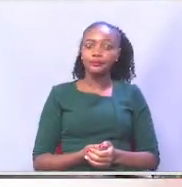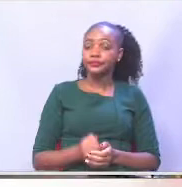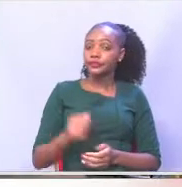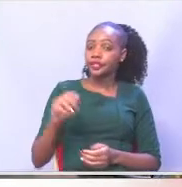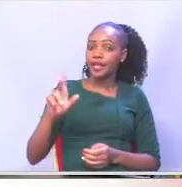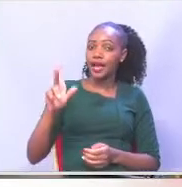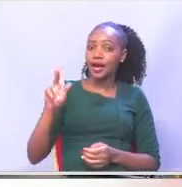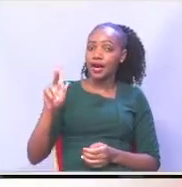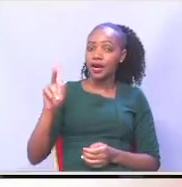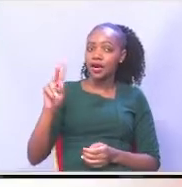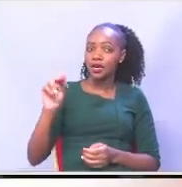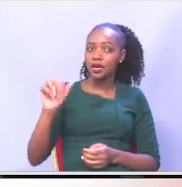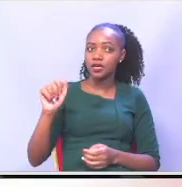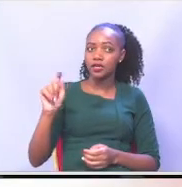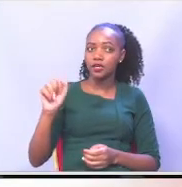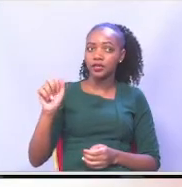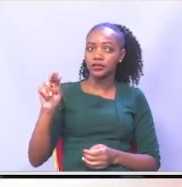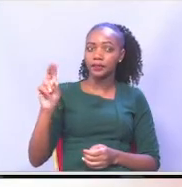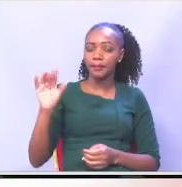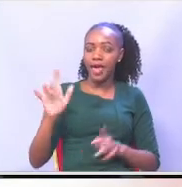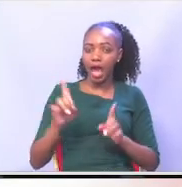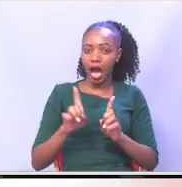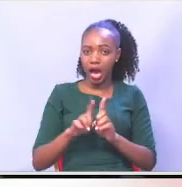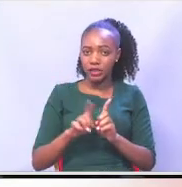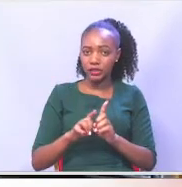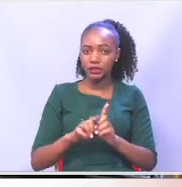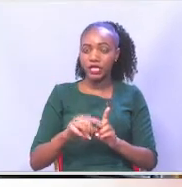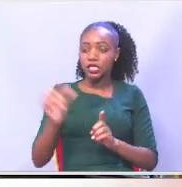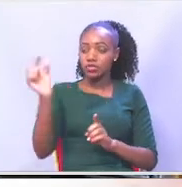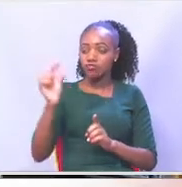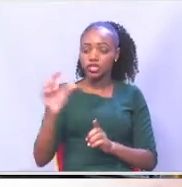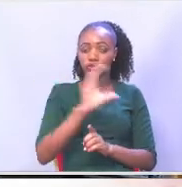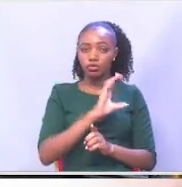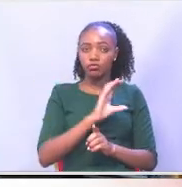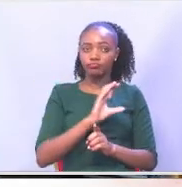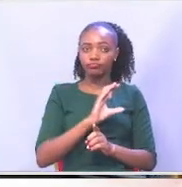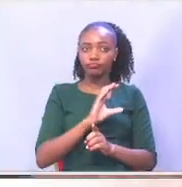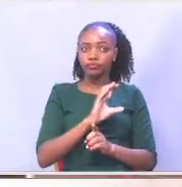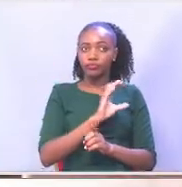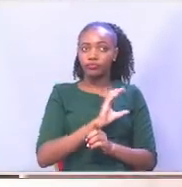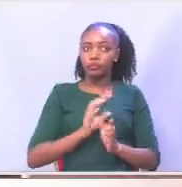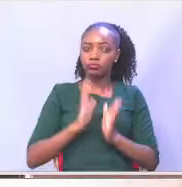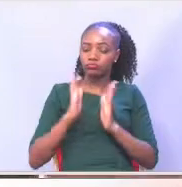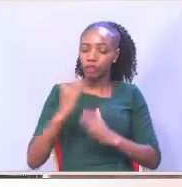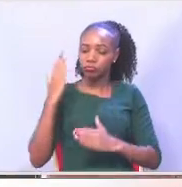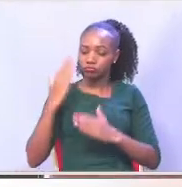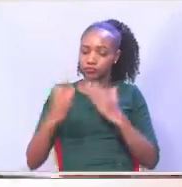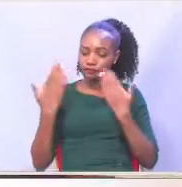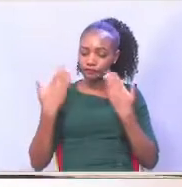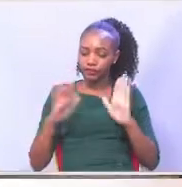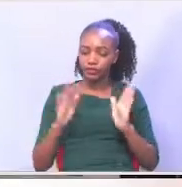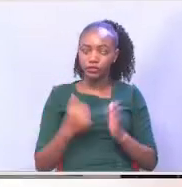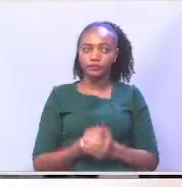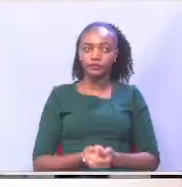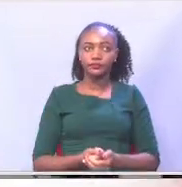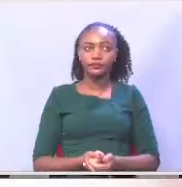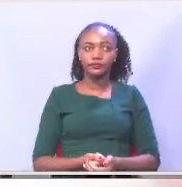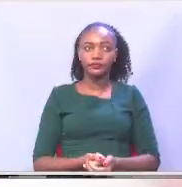George Natembeya as Rift Valley's regional coordinator came to an end.